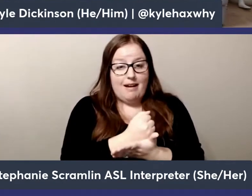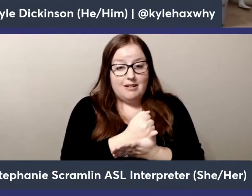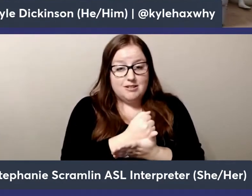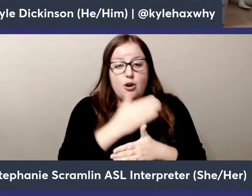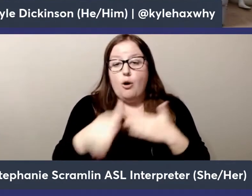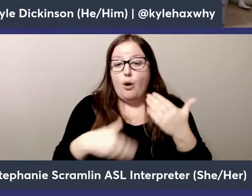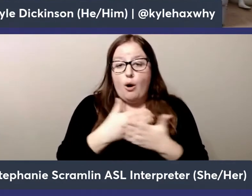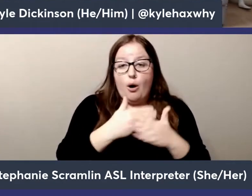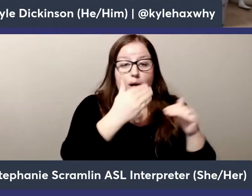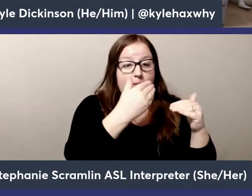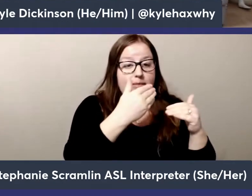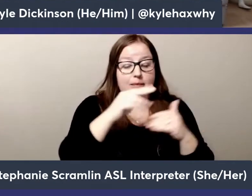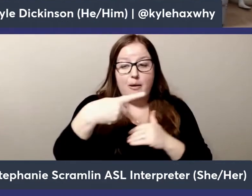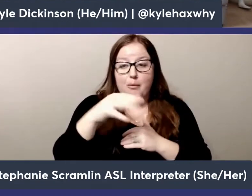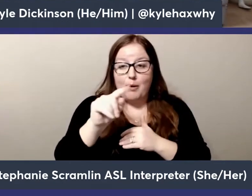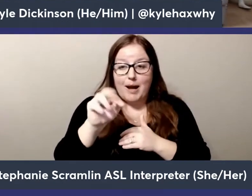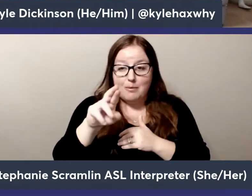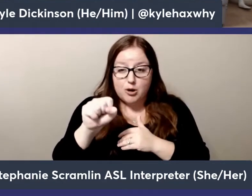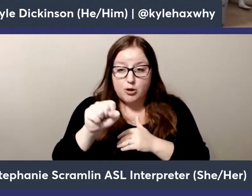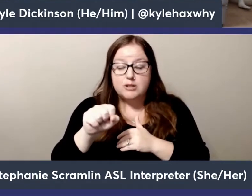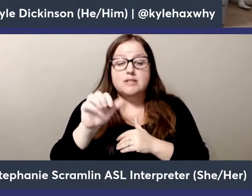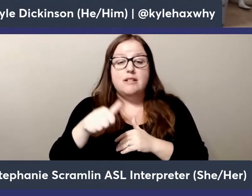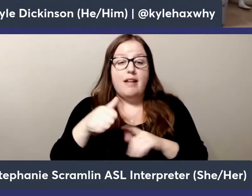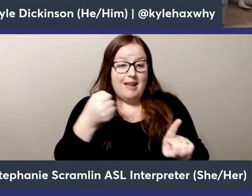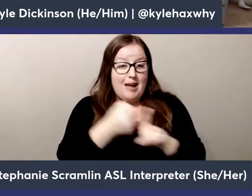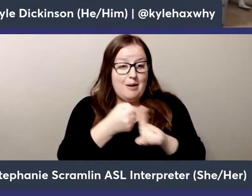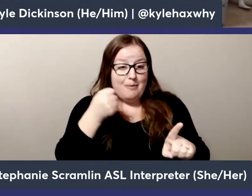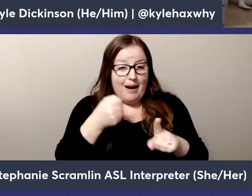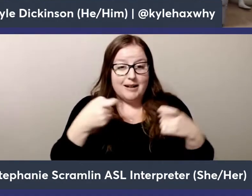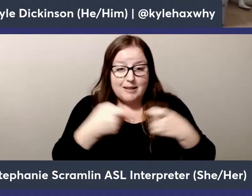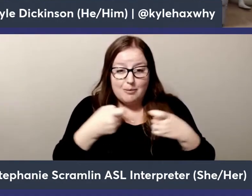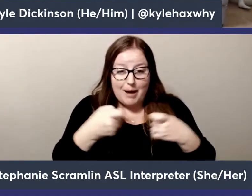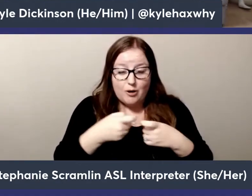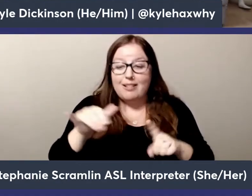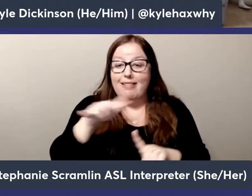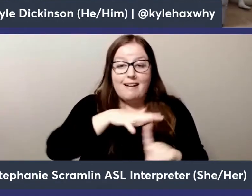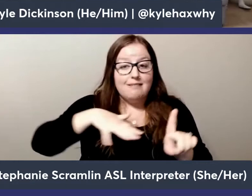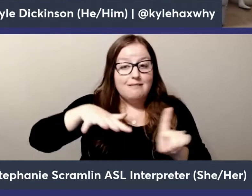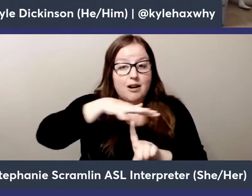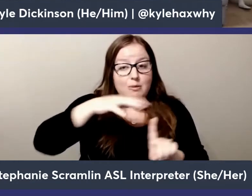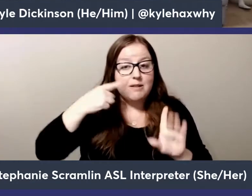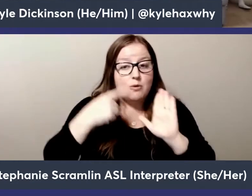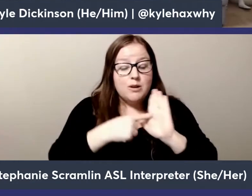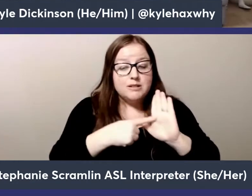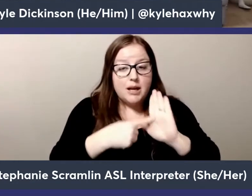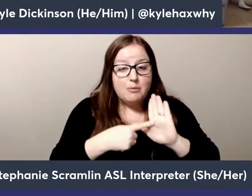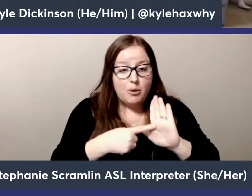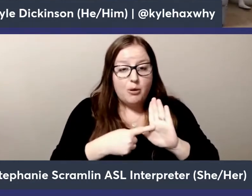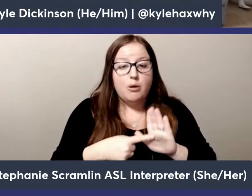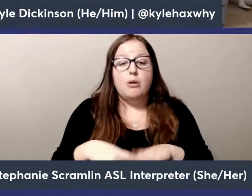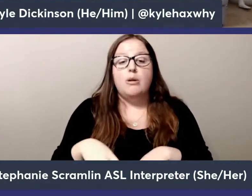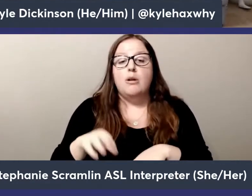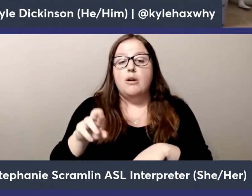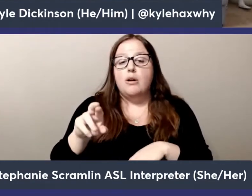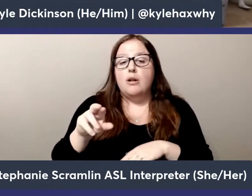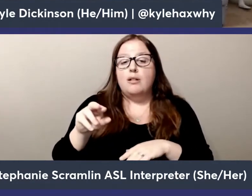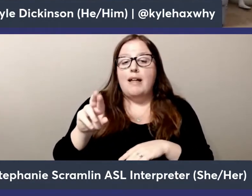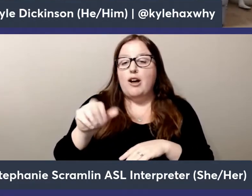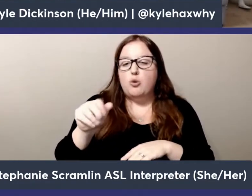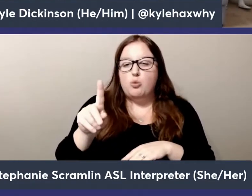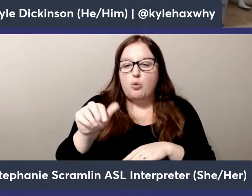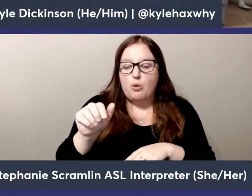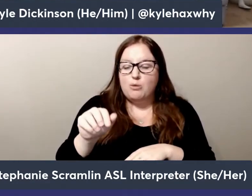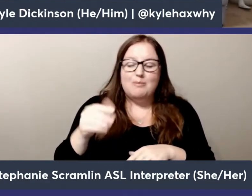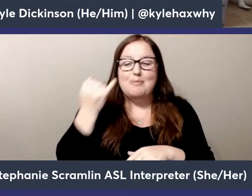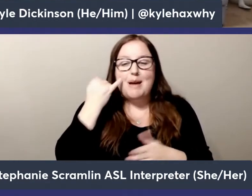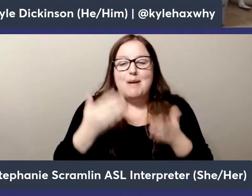parameters that affect the battery range, including environmental conditions like the road inclination or